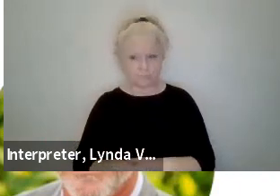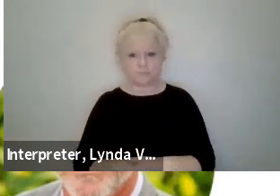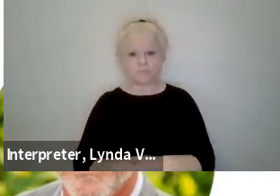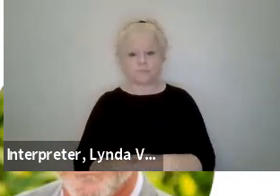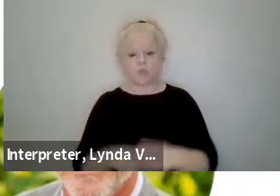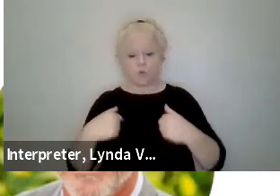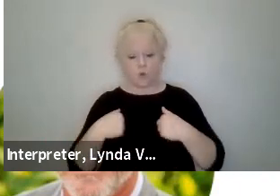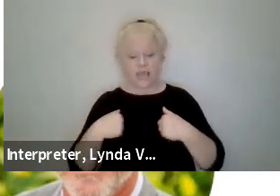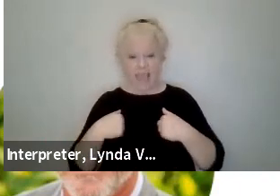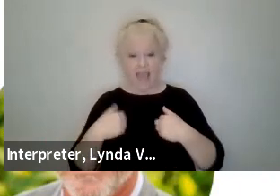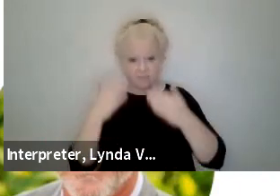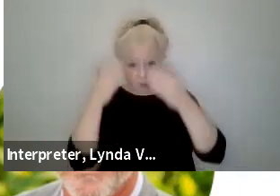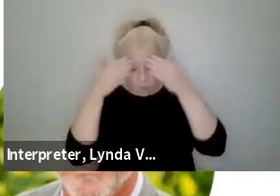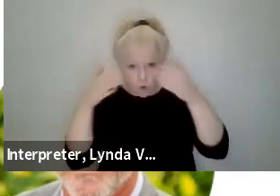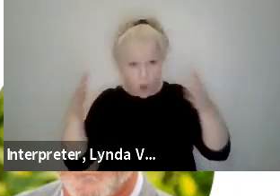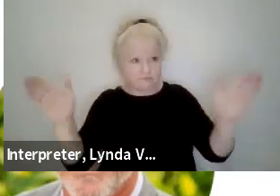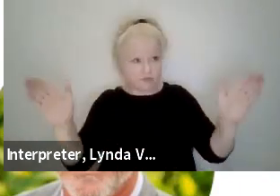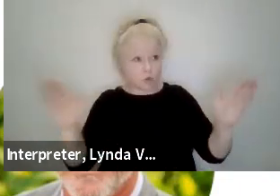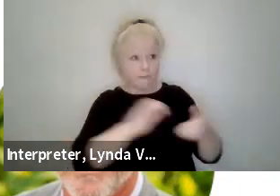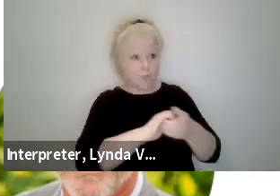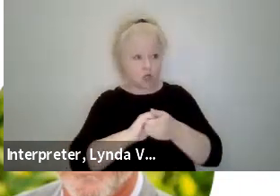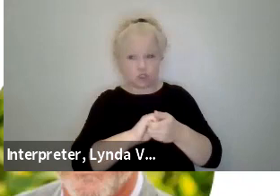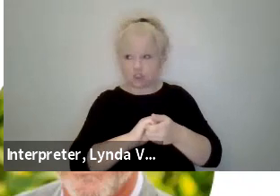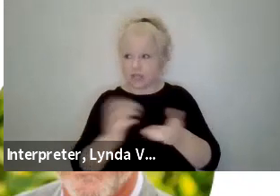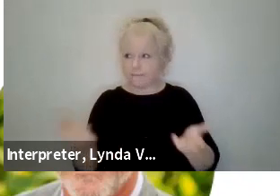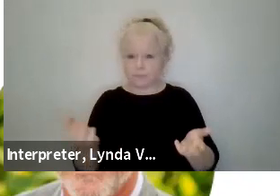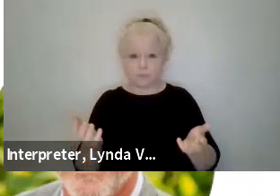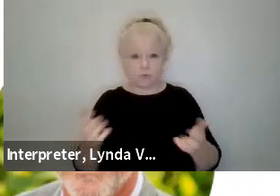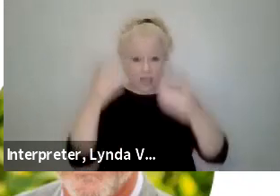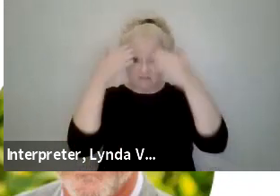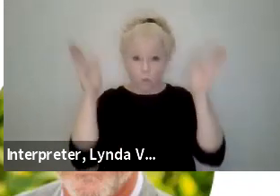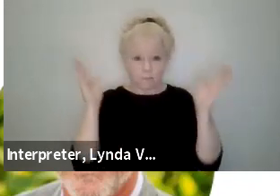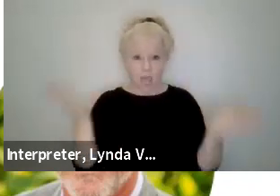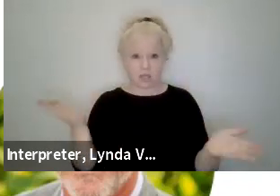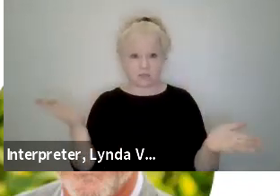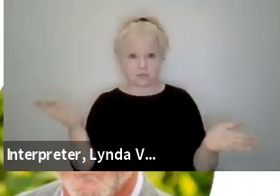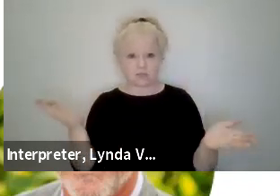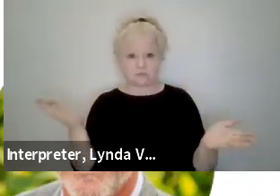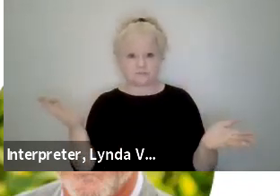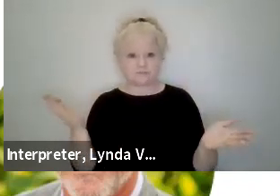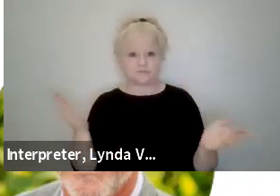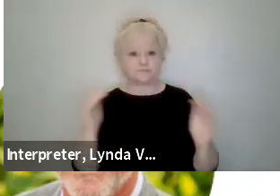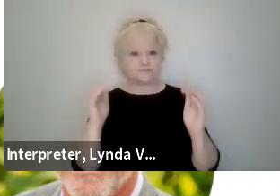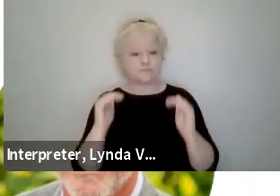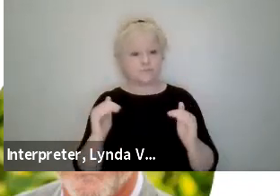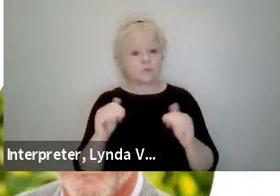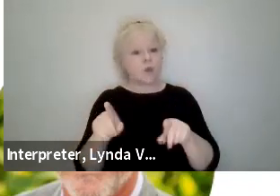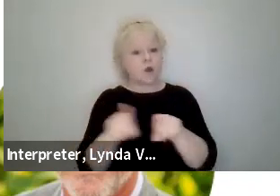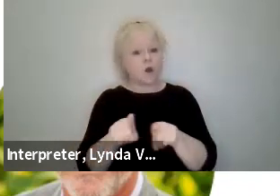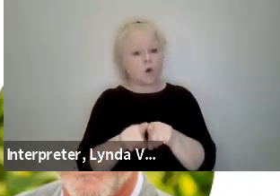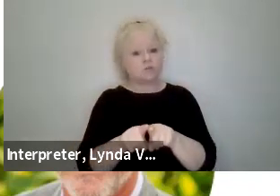very broad view of partnerships, okay? We really have an open mind there. Two, we also have a